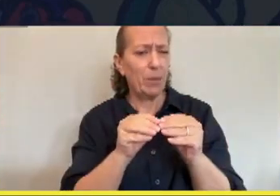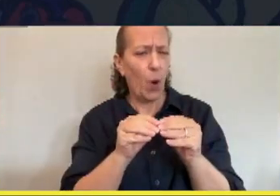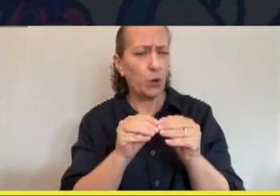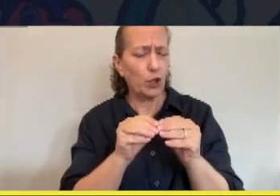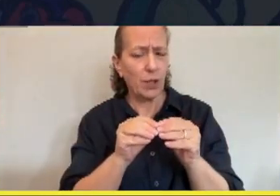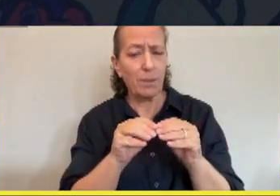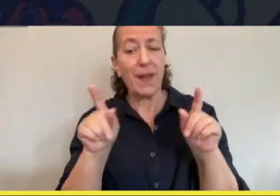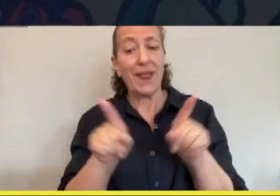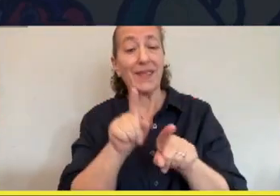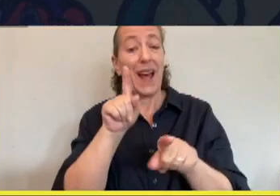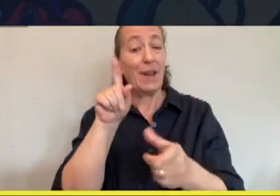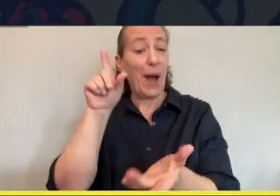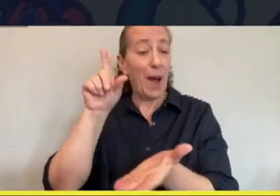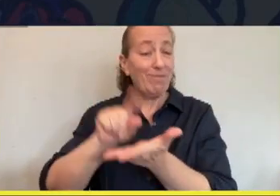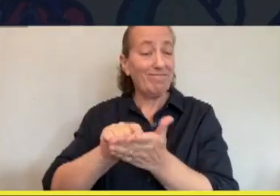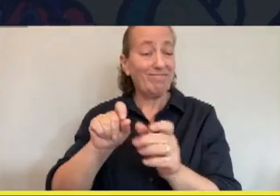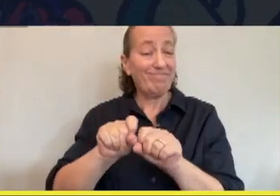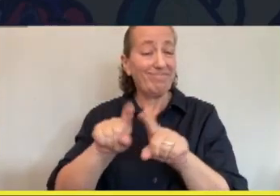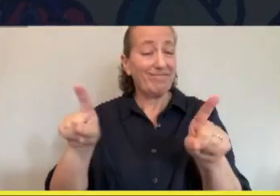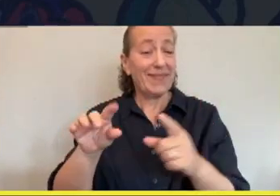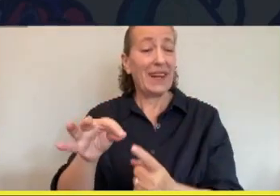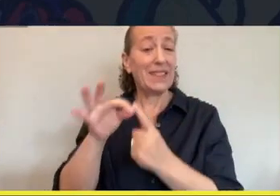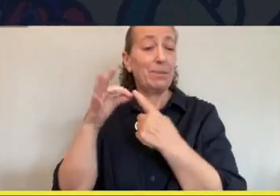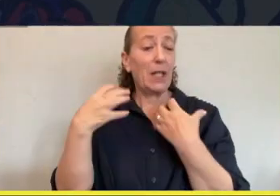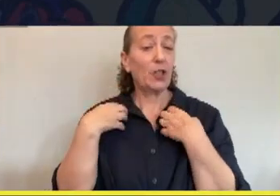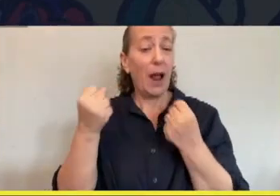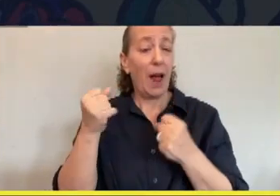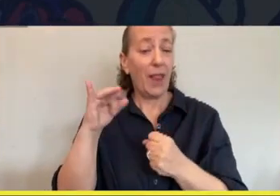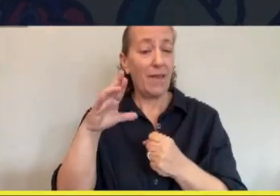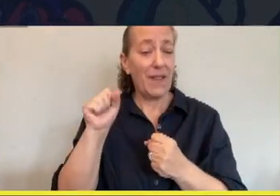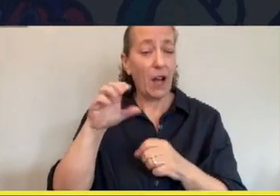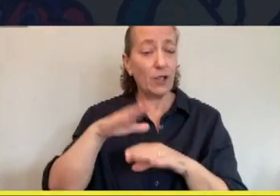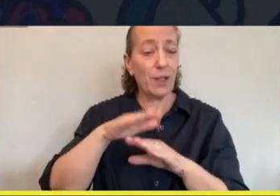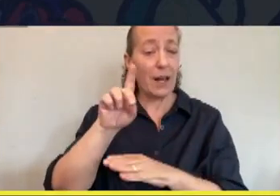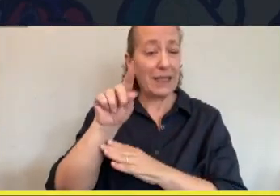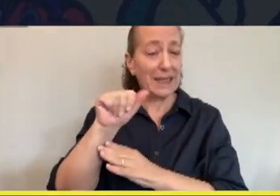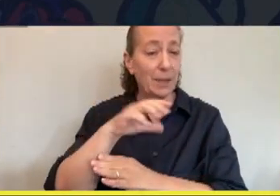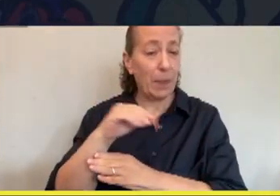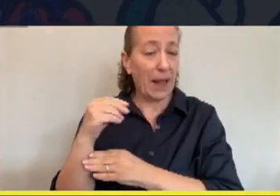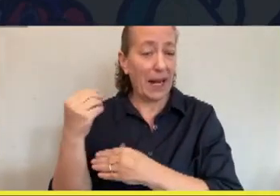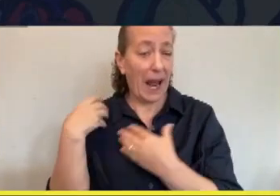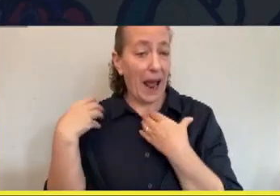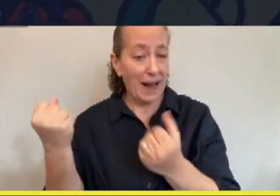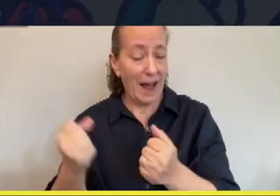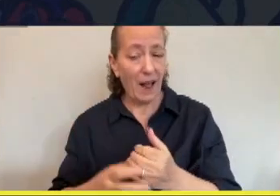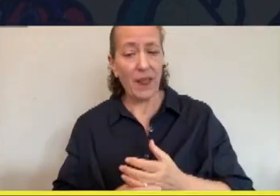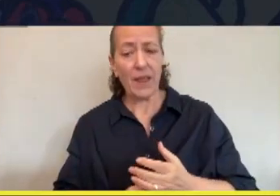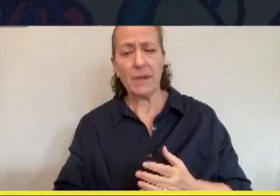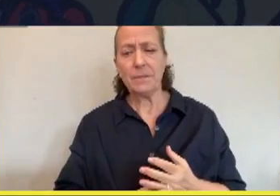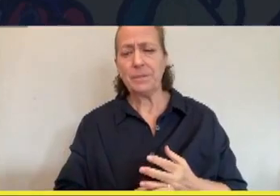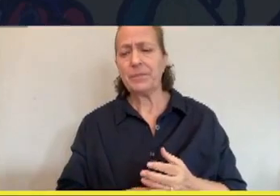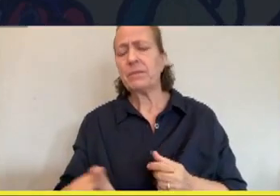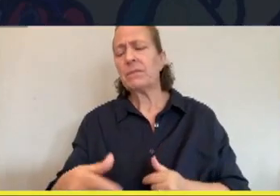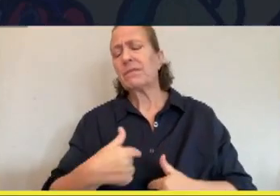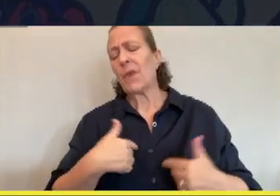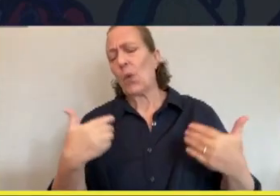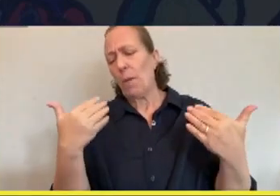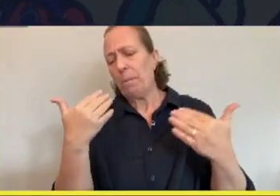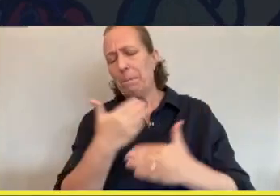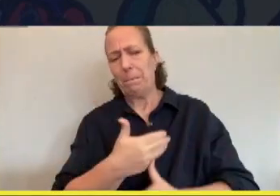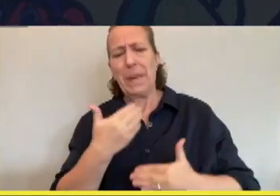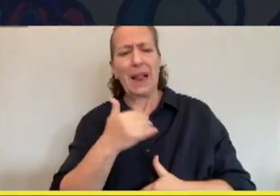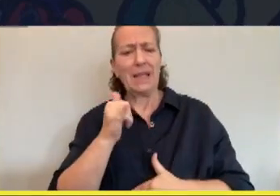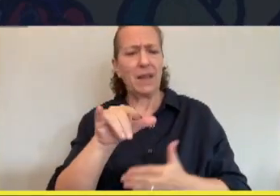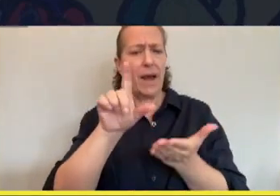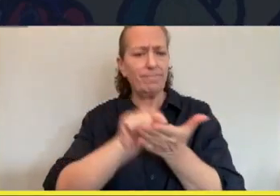the special issue of Health Affairs on disability and health. We are so pleased that this issue has come to fruition.